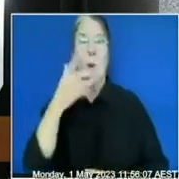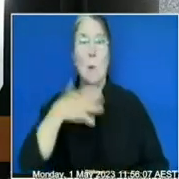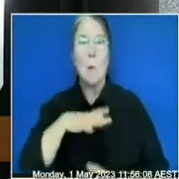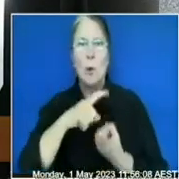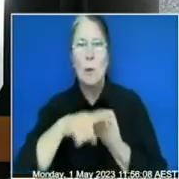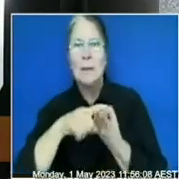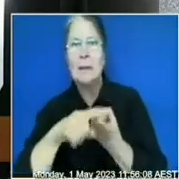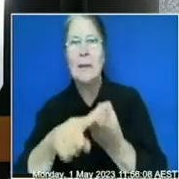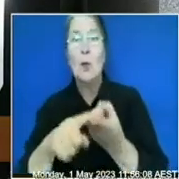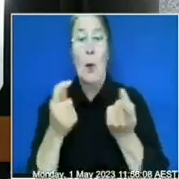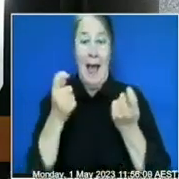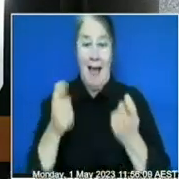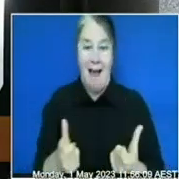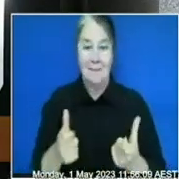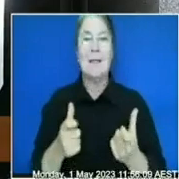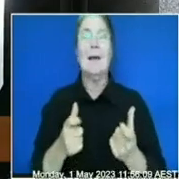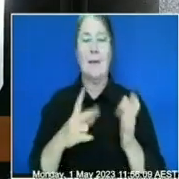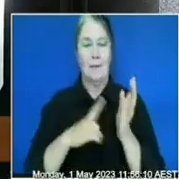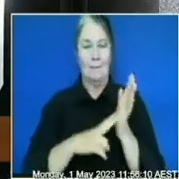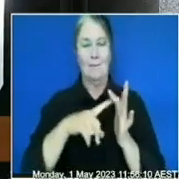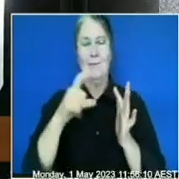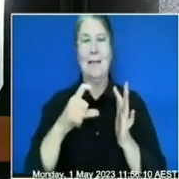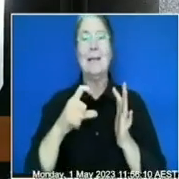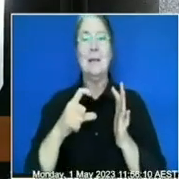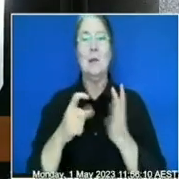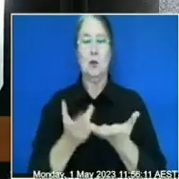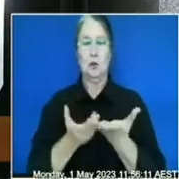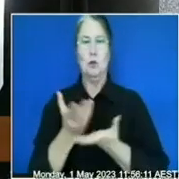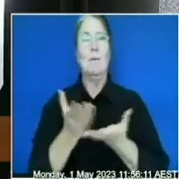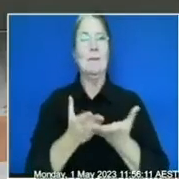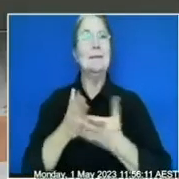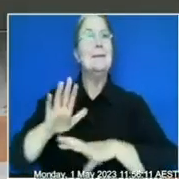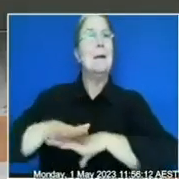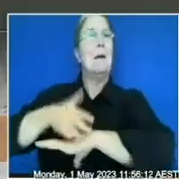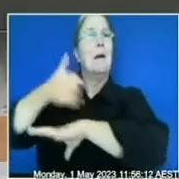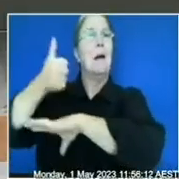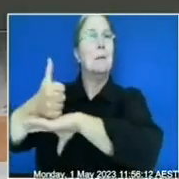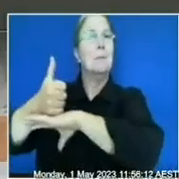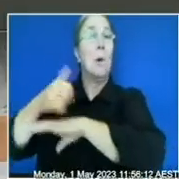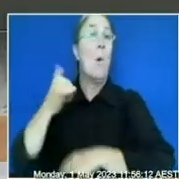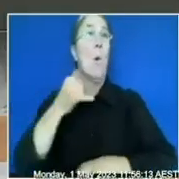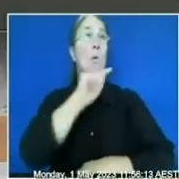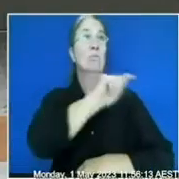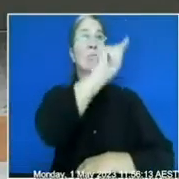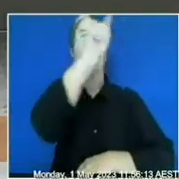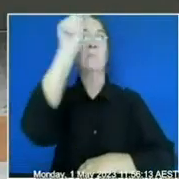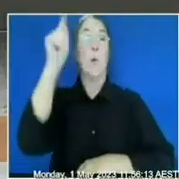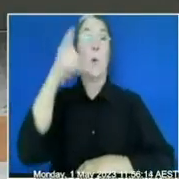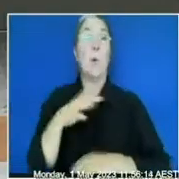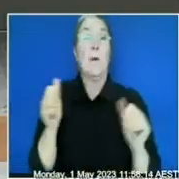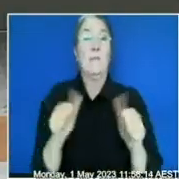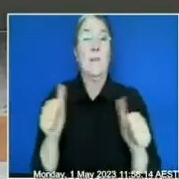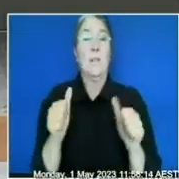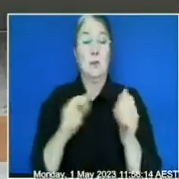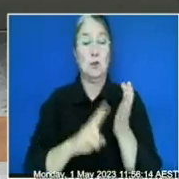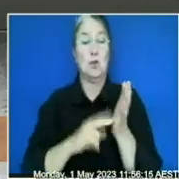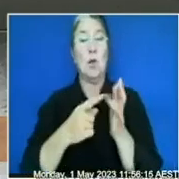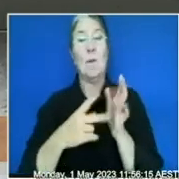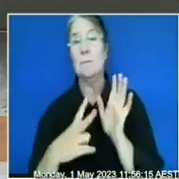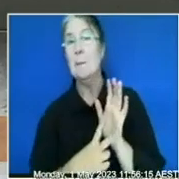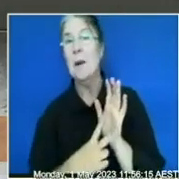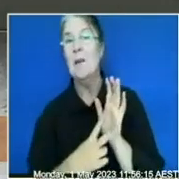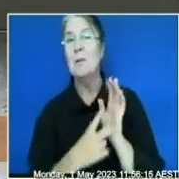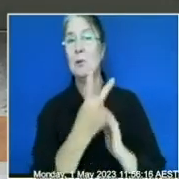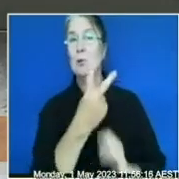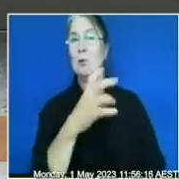And so is it right to say that at the moment all of the First Nations-specific